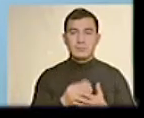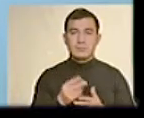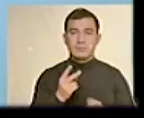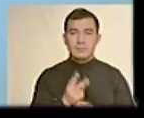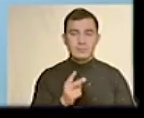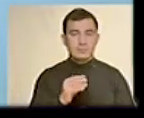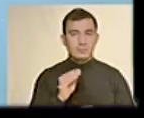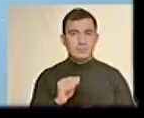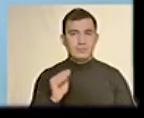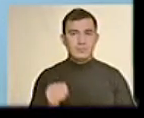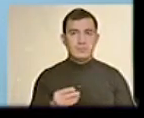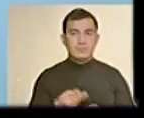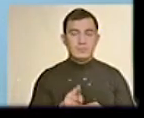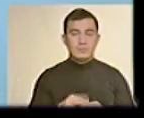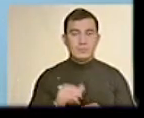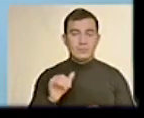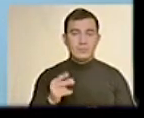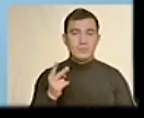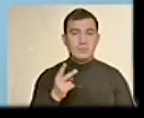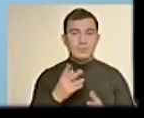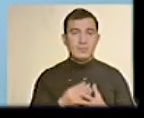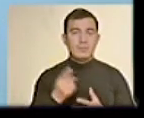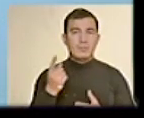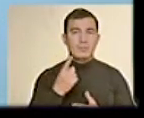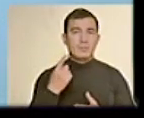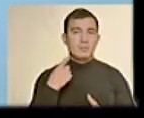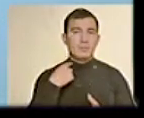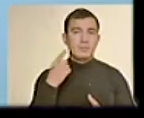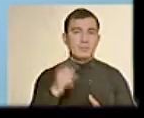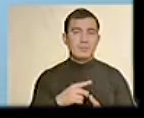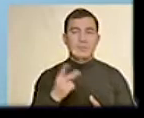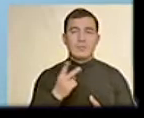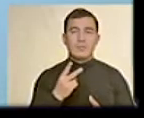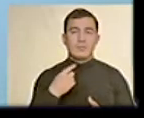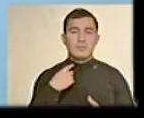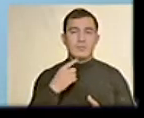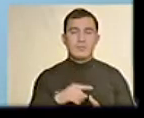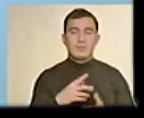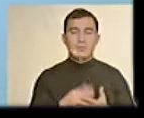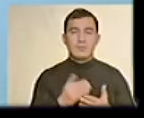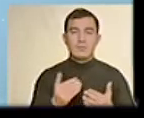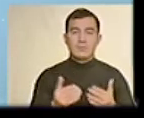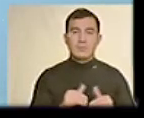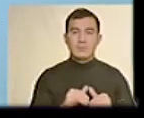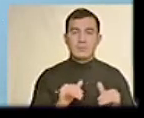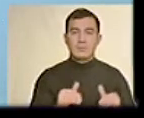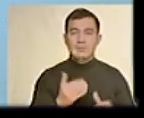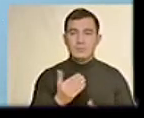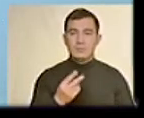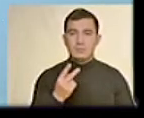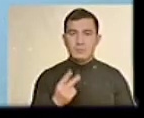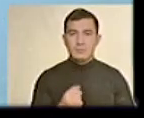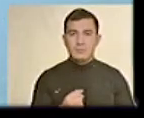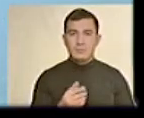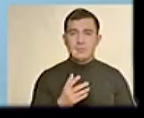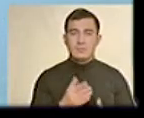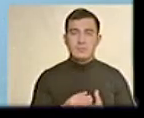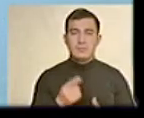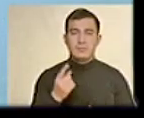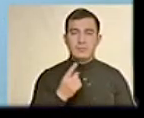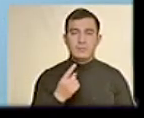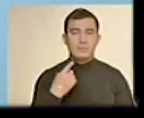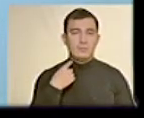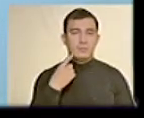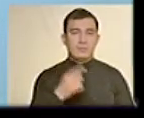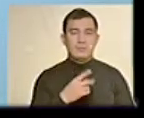2. Endi mana bu 2 esa birinchi sonimiz bilan ikkinchi sonimizni ko'paytmasidagi 2. Mana birinchi son ikkinchi